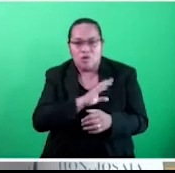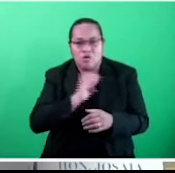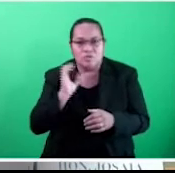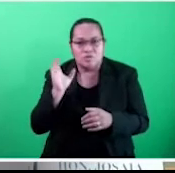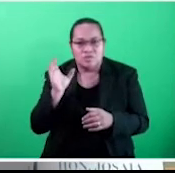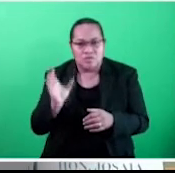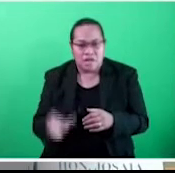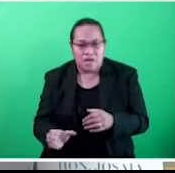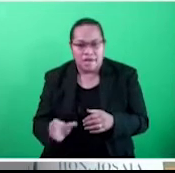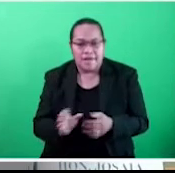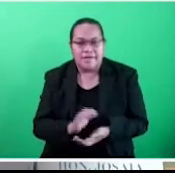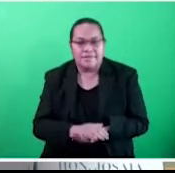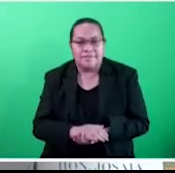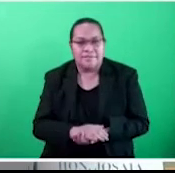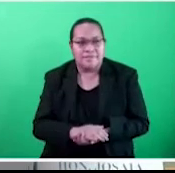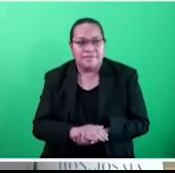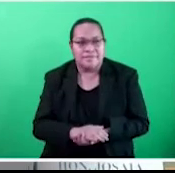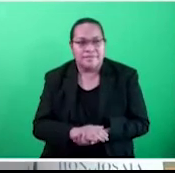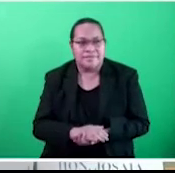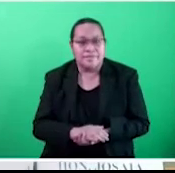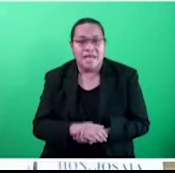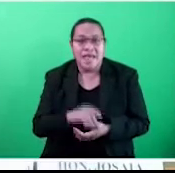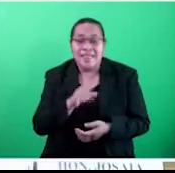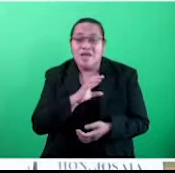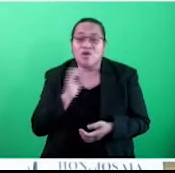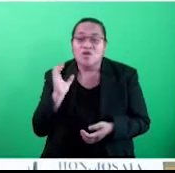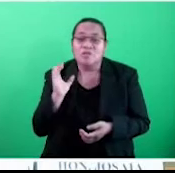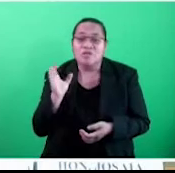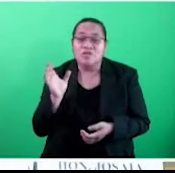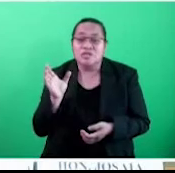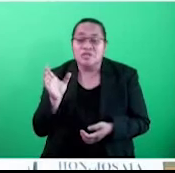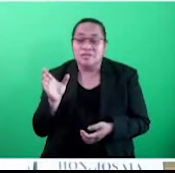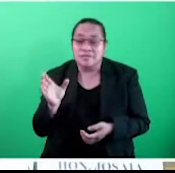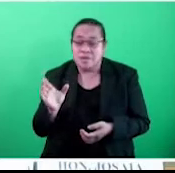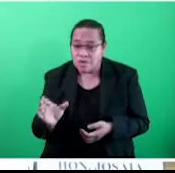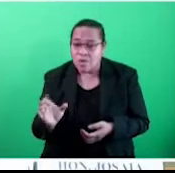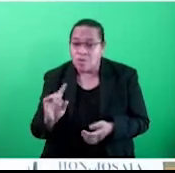we'd like to highlight the fact that the Commission actually